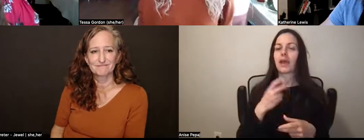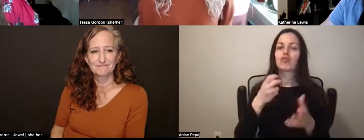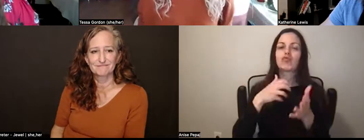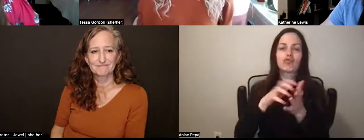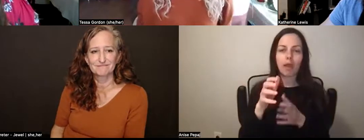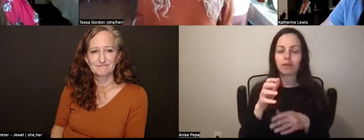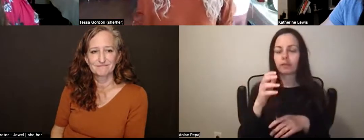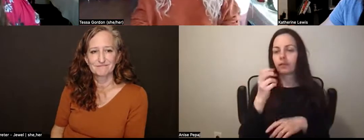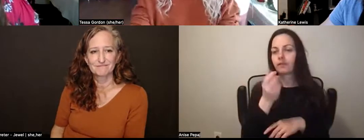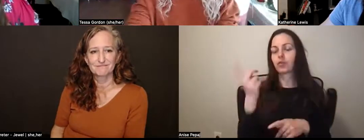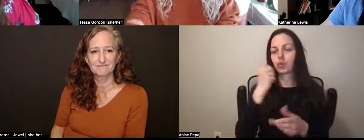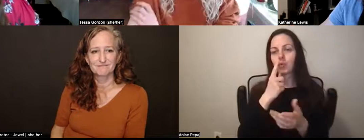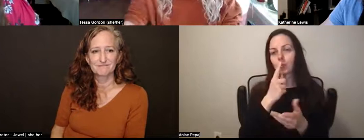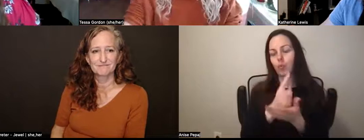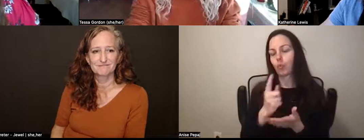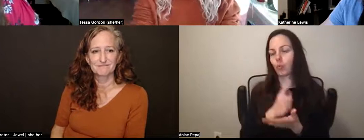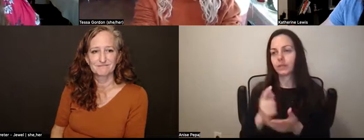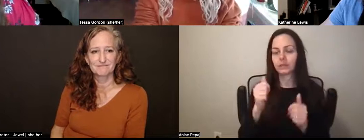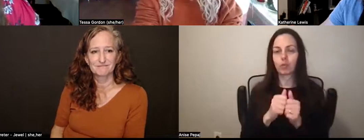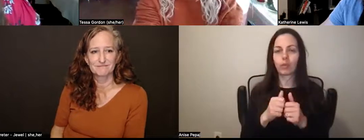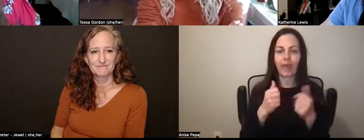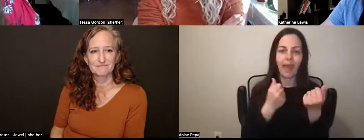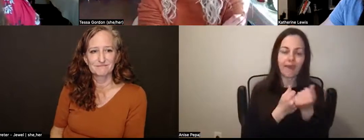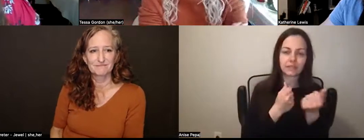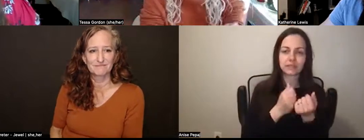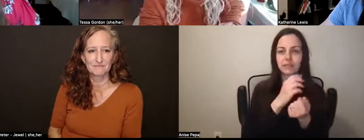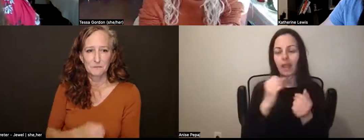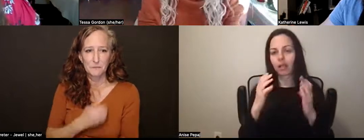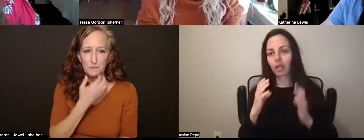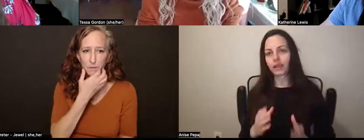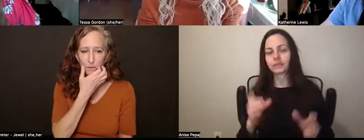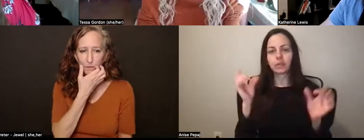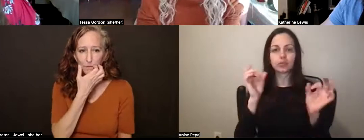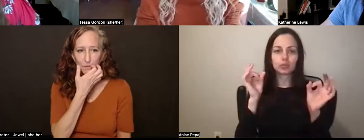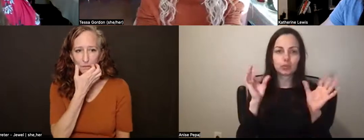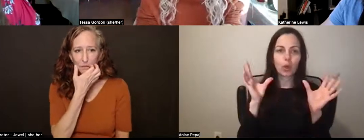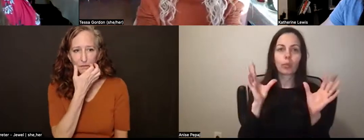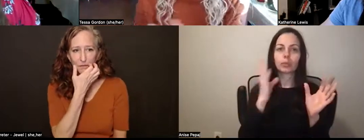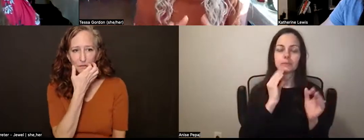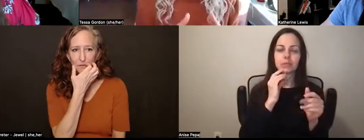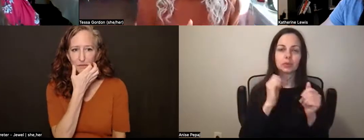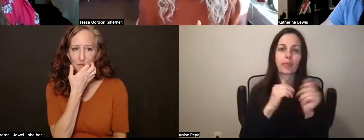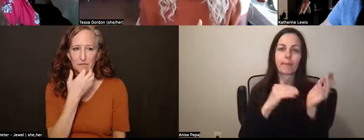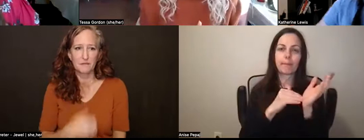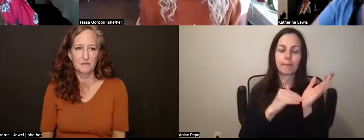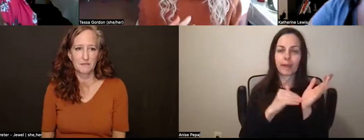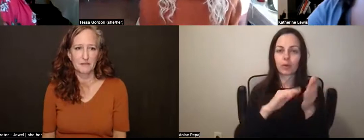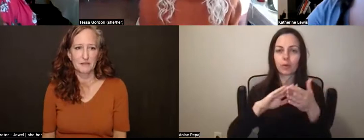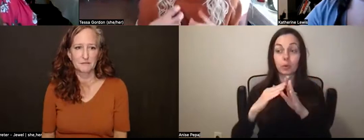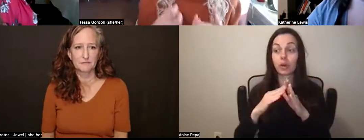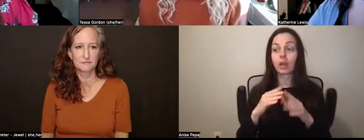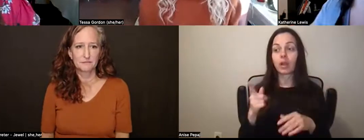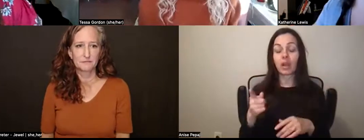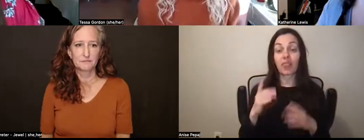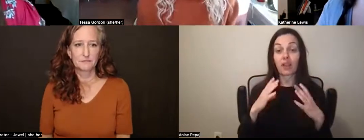advocacy work on behalf of some clients, and had some horrible experiences with medical community where the clients aren't even mad yet, but I've